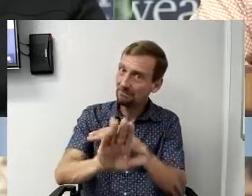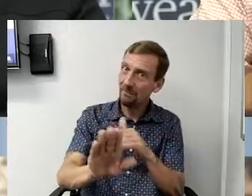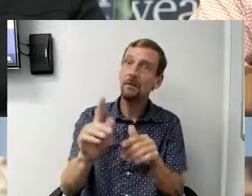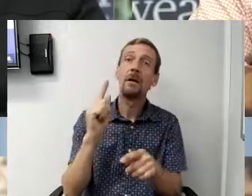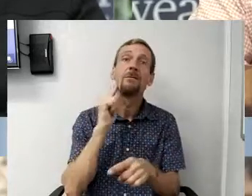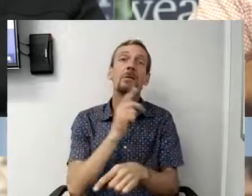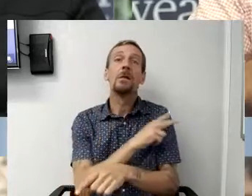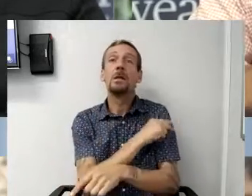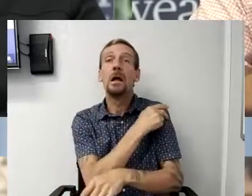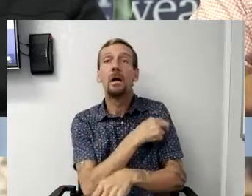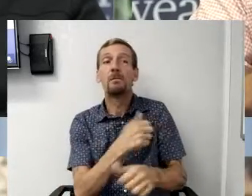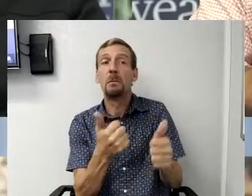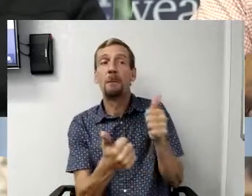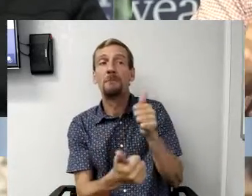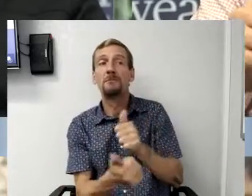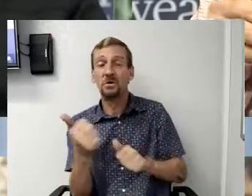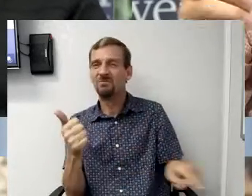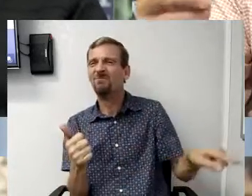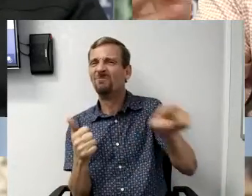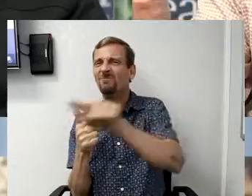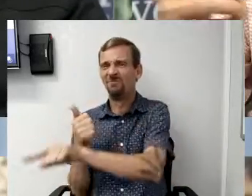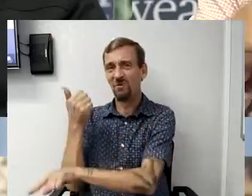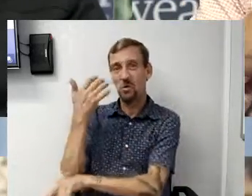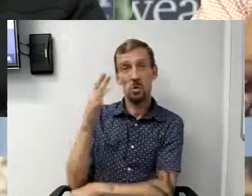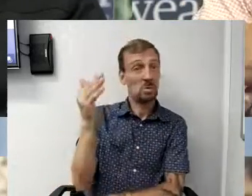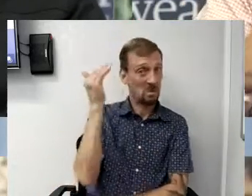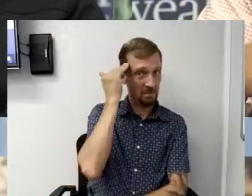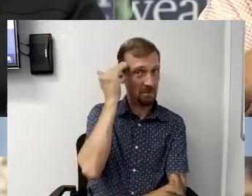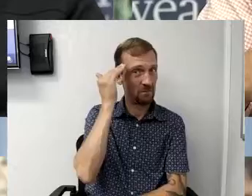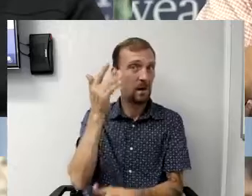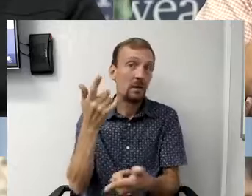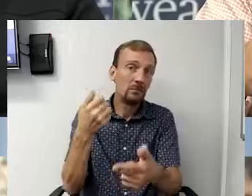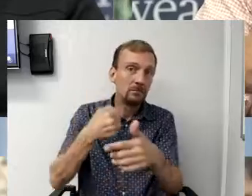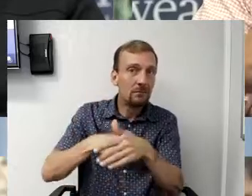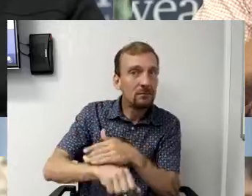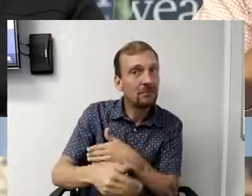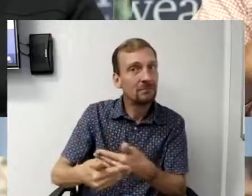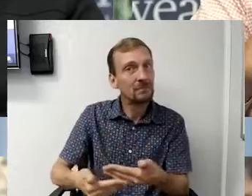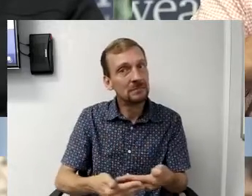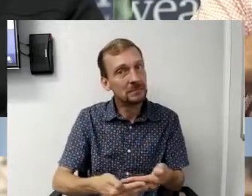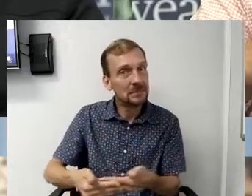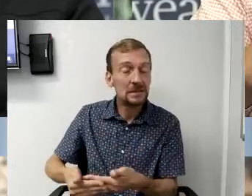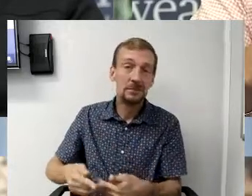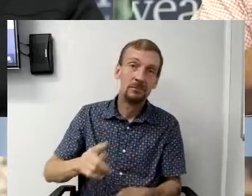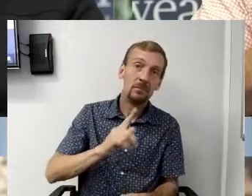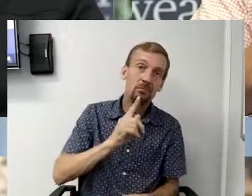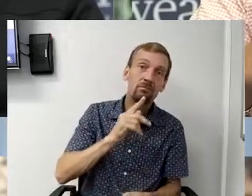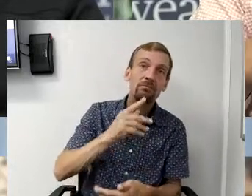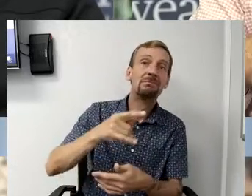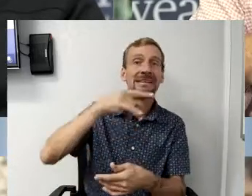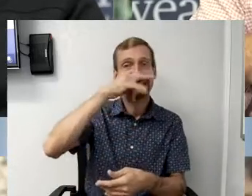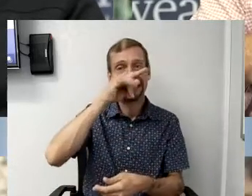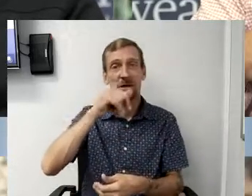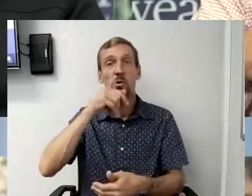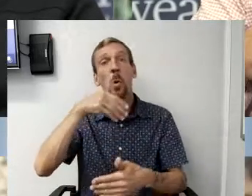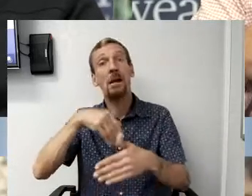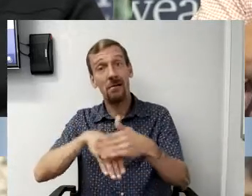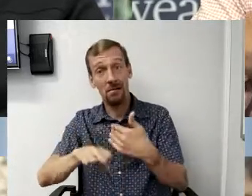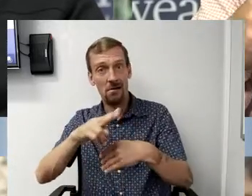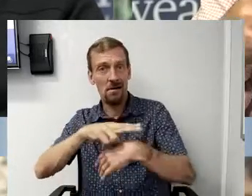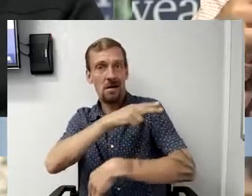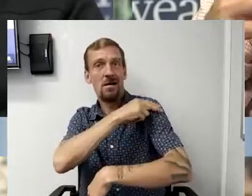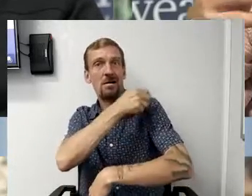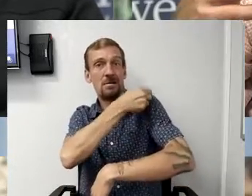people are familiar with it by now. Having a baby, children who have to be admitted, patients